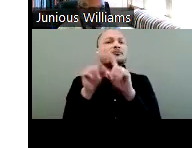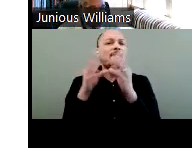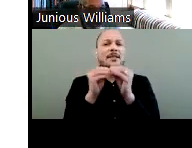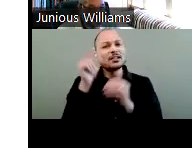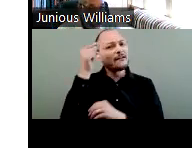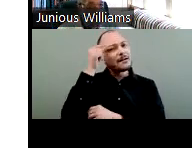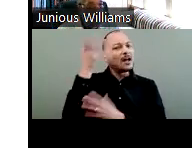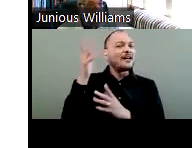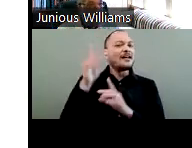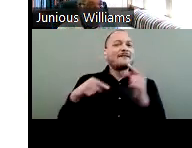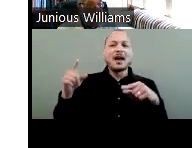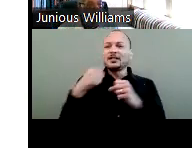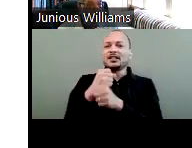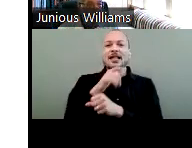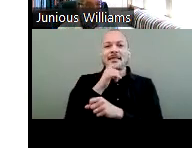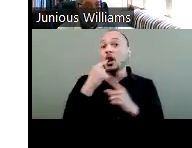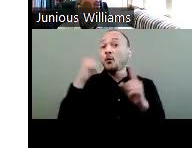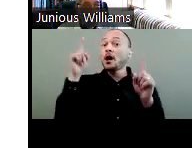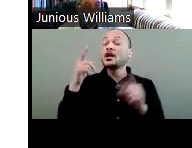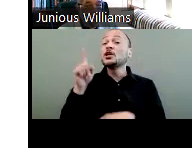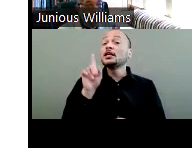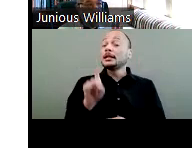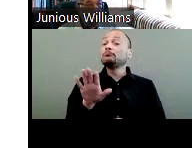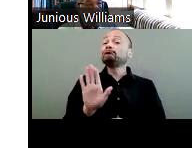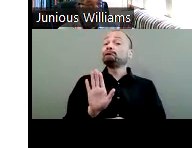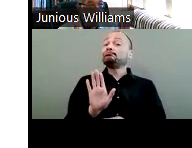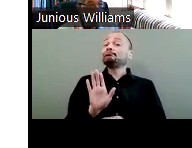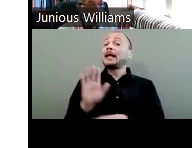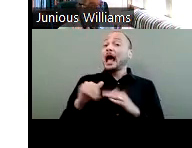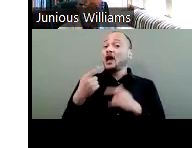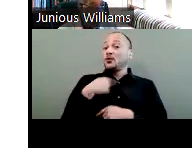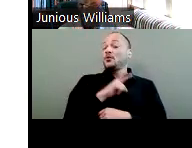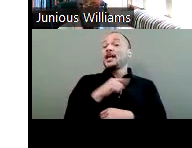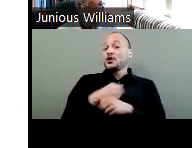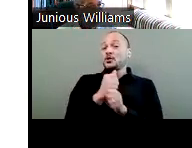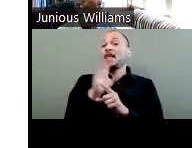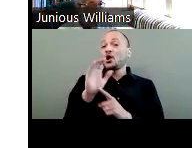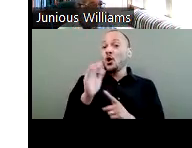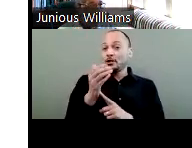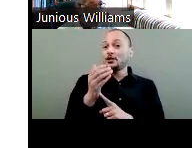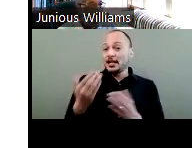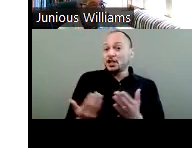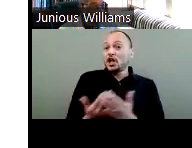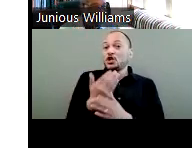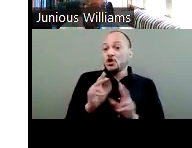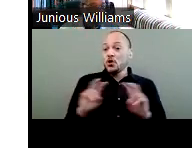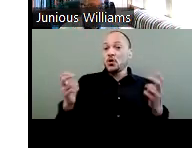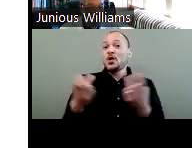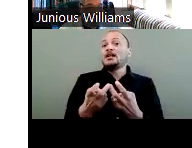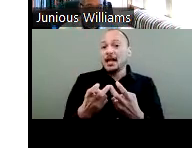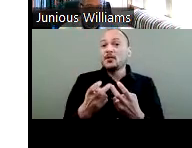don't work a lot. You need to step back and say, how do we create a culture at this new table that's going to